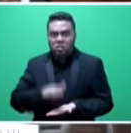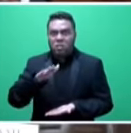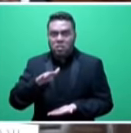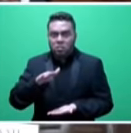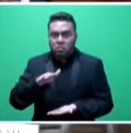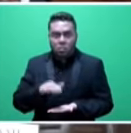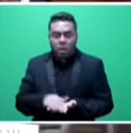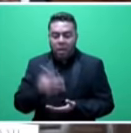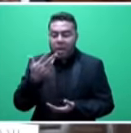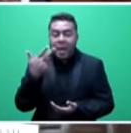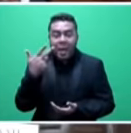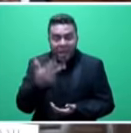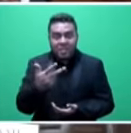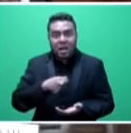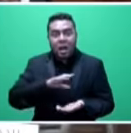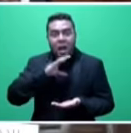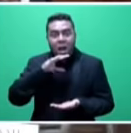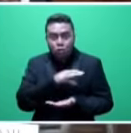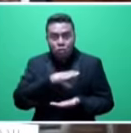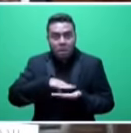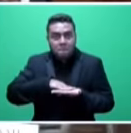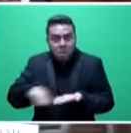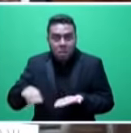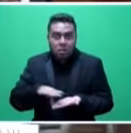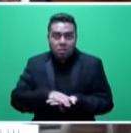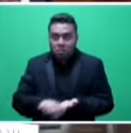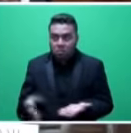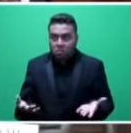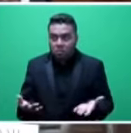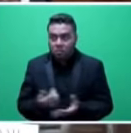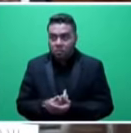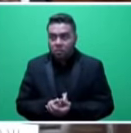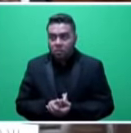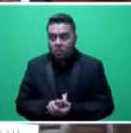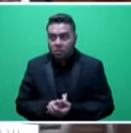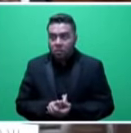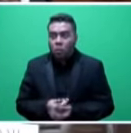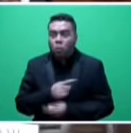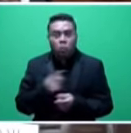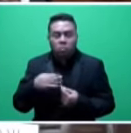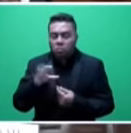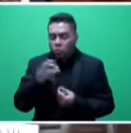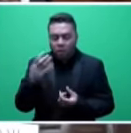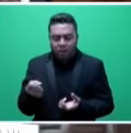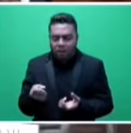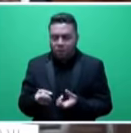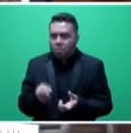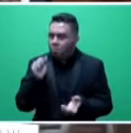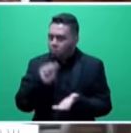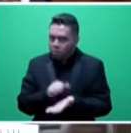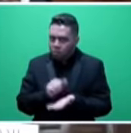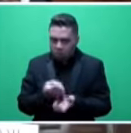Speaker. We know only too well that based on the current expenditure trend, we do not have the capacity